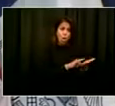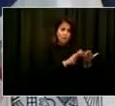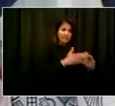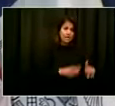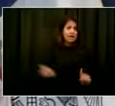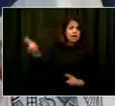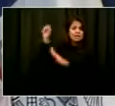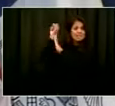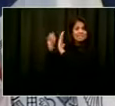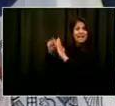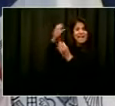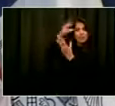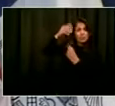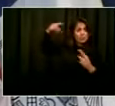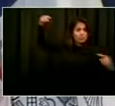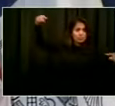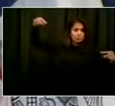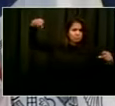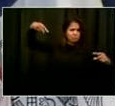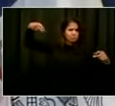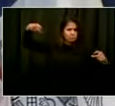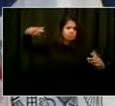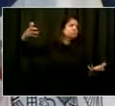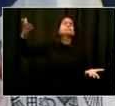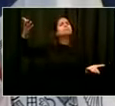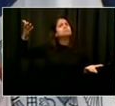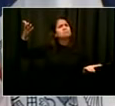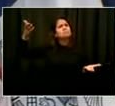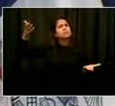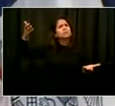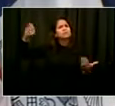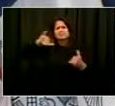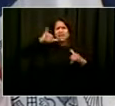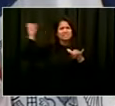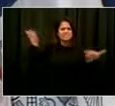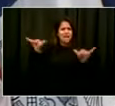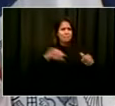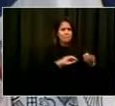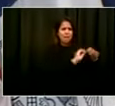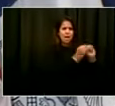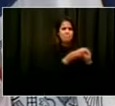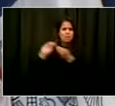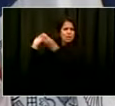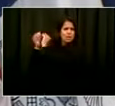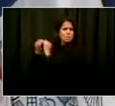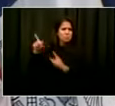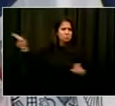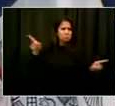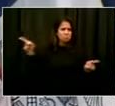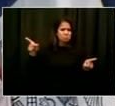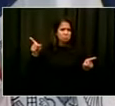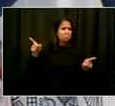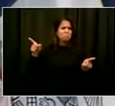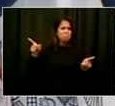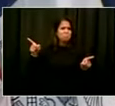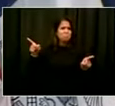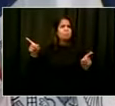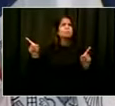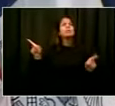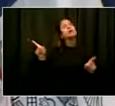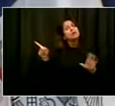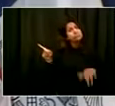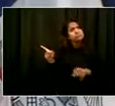city shut down due to rising COVID rates? Why now would you stop releasing this data that could be the difference between a child going back